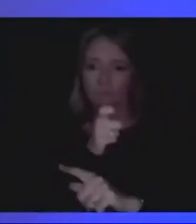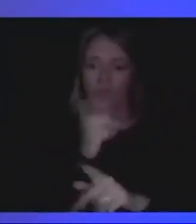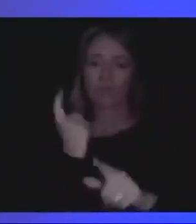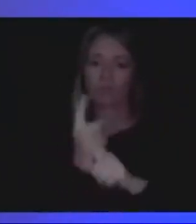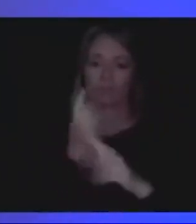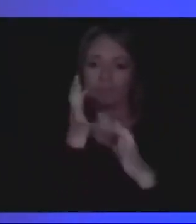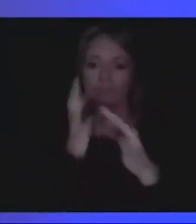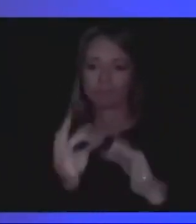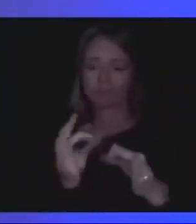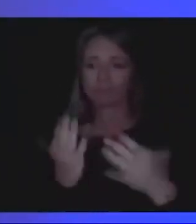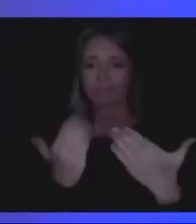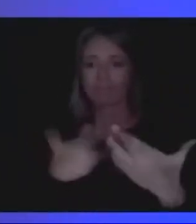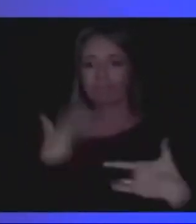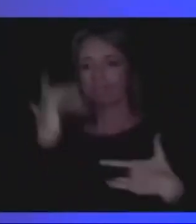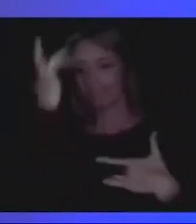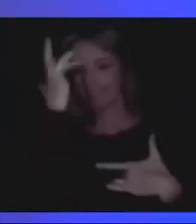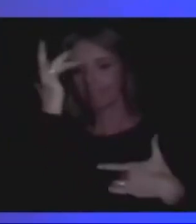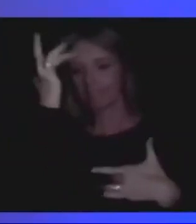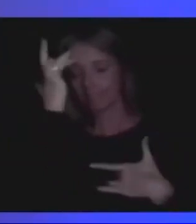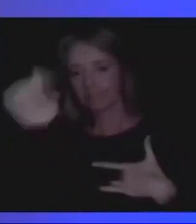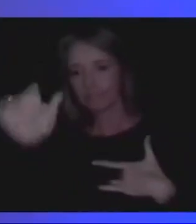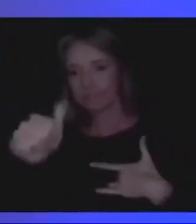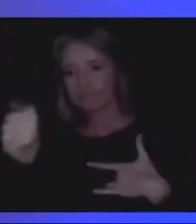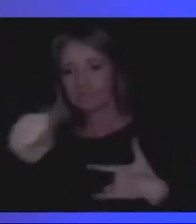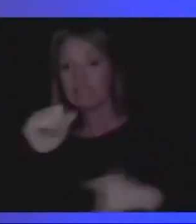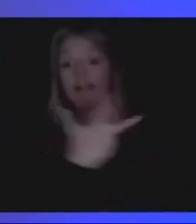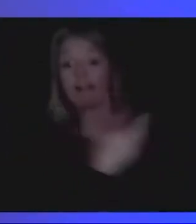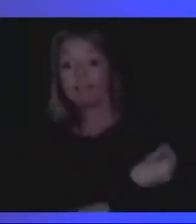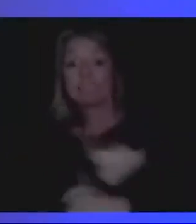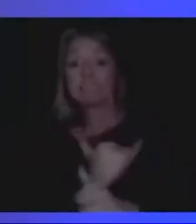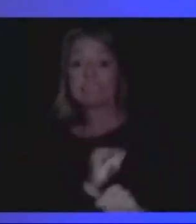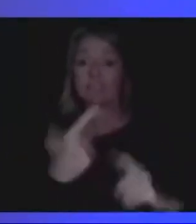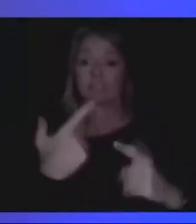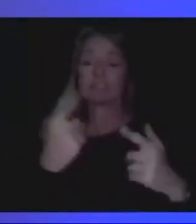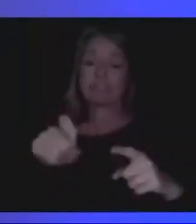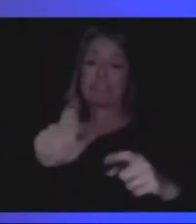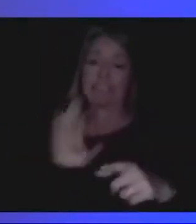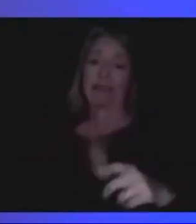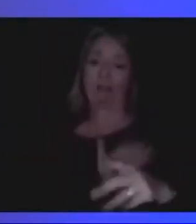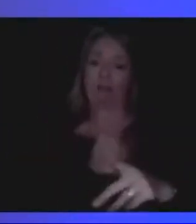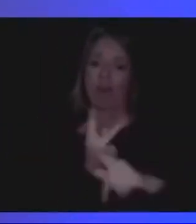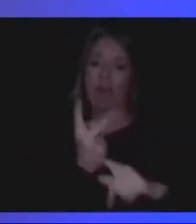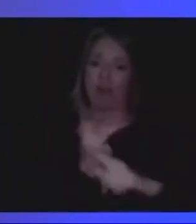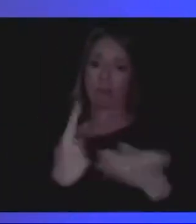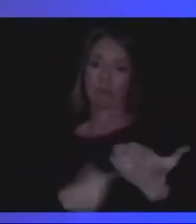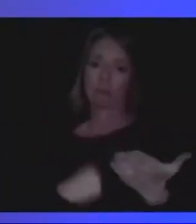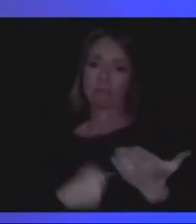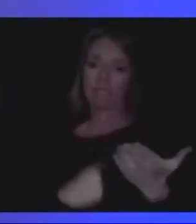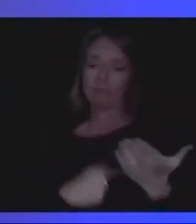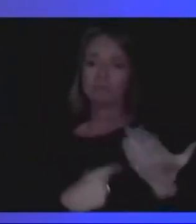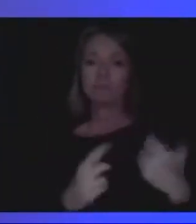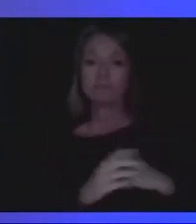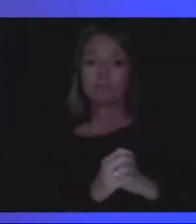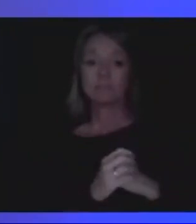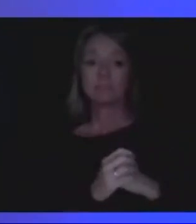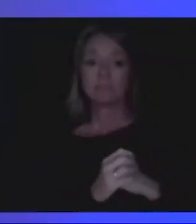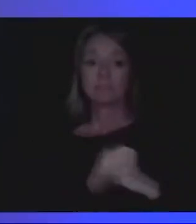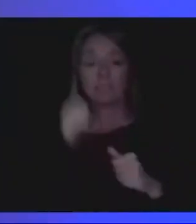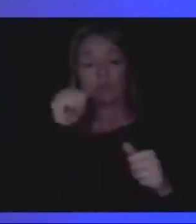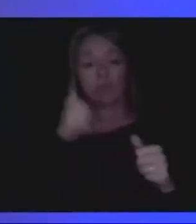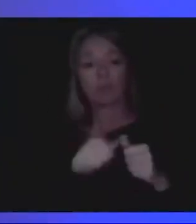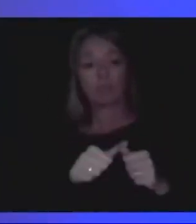disease state that even if they did get vaccinated, they still need our care. And I really ask the community just to heed that advice